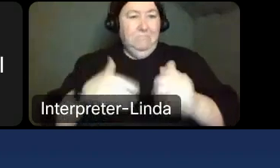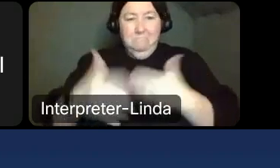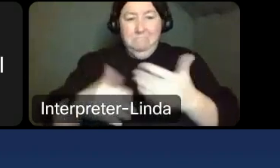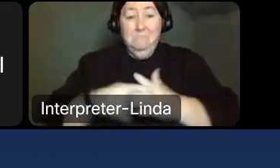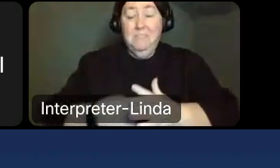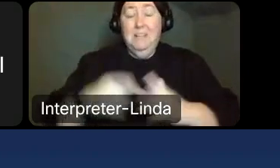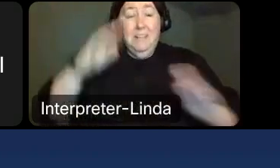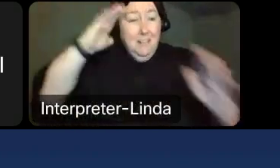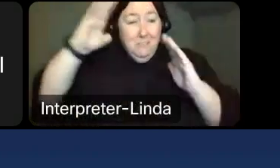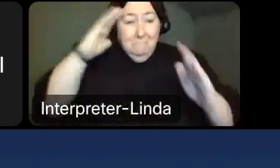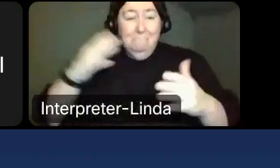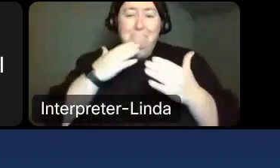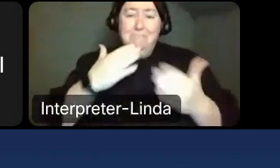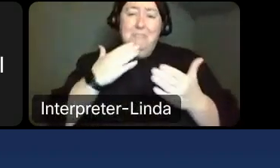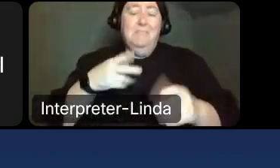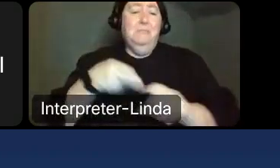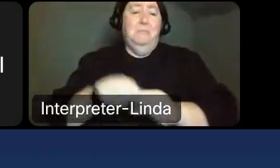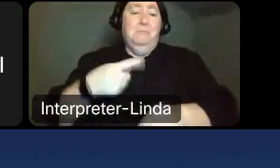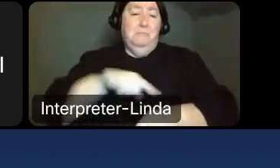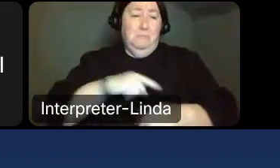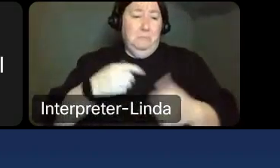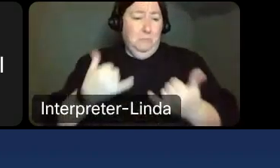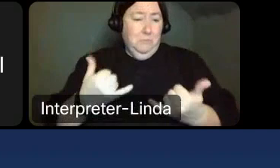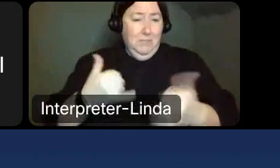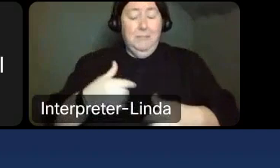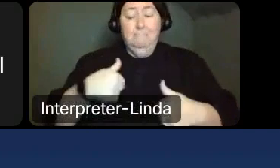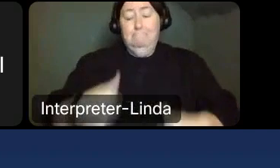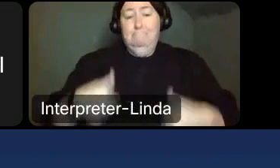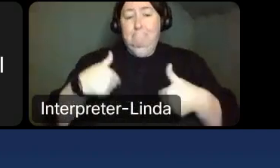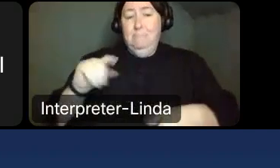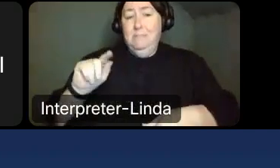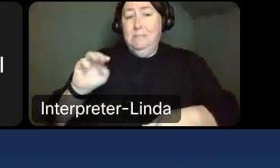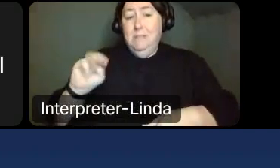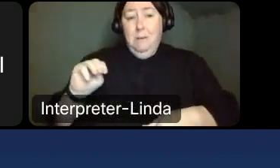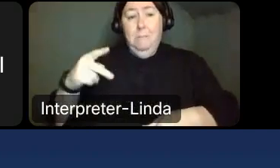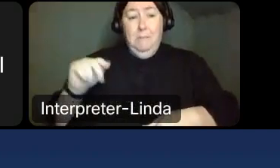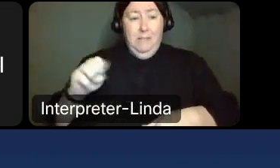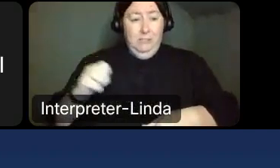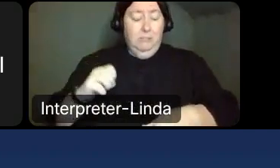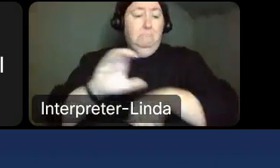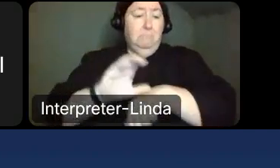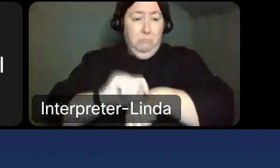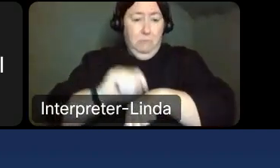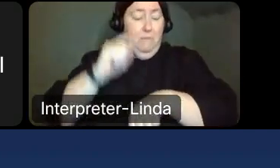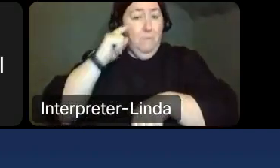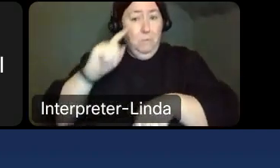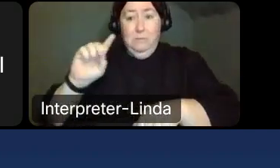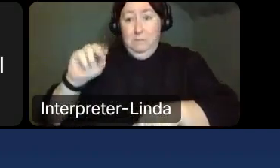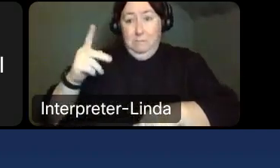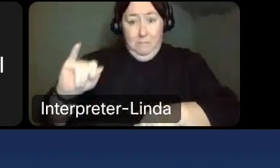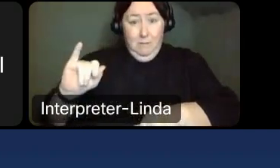thank you for joining us today. I'm Tom Page, and I am the research consultant for DPI, and